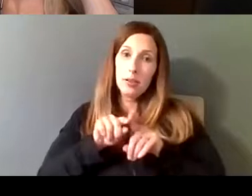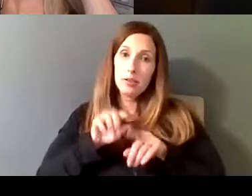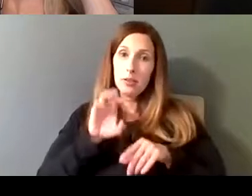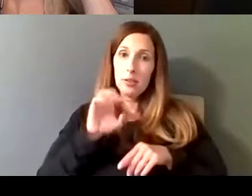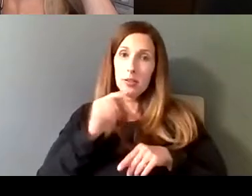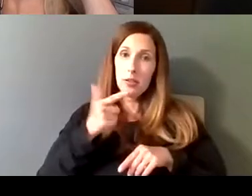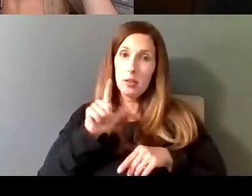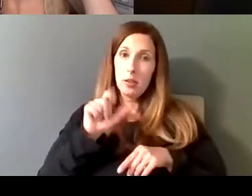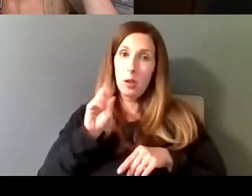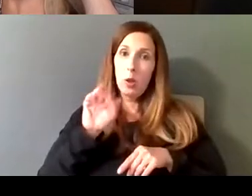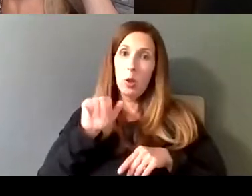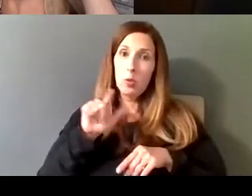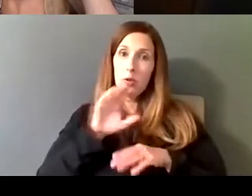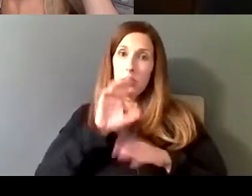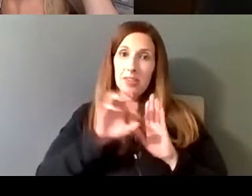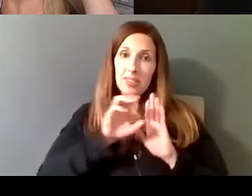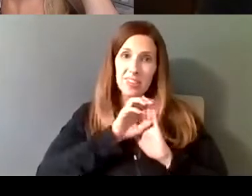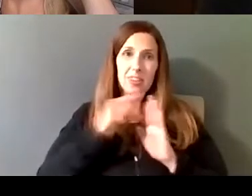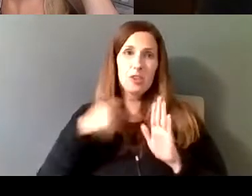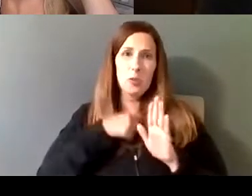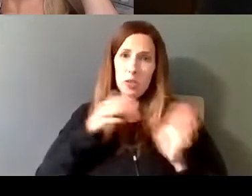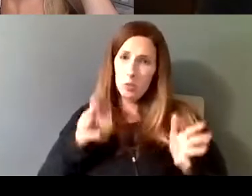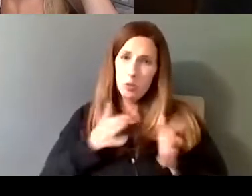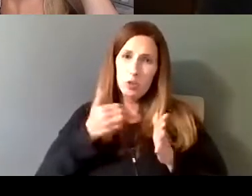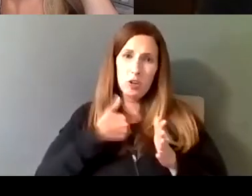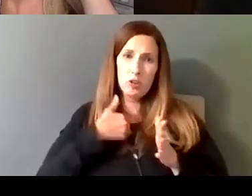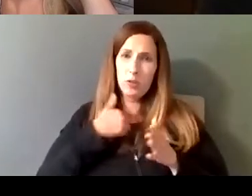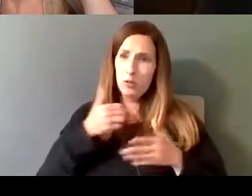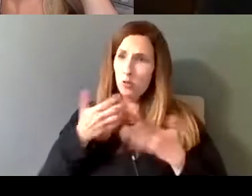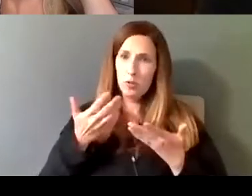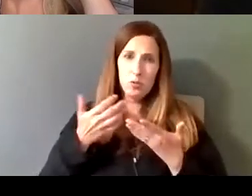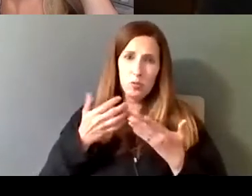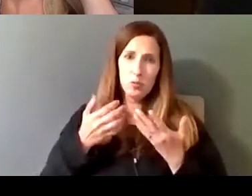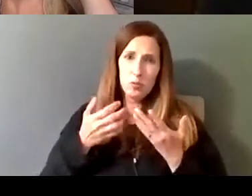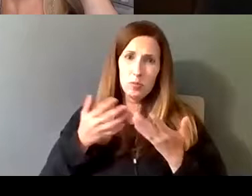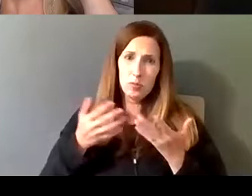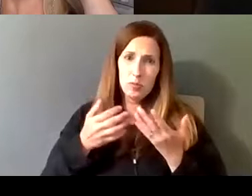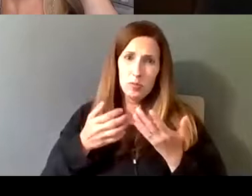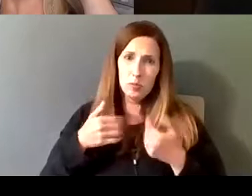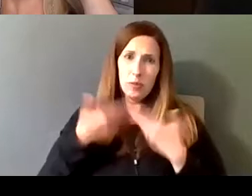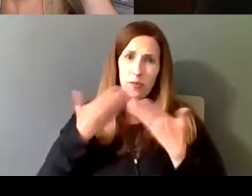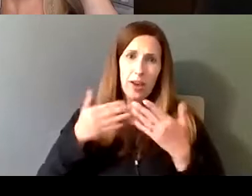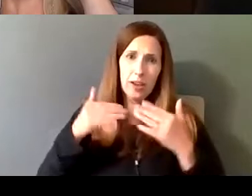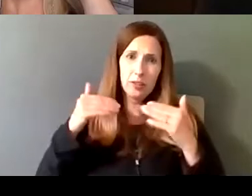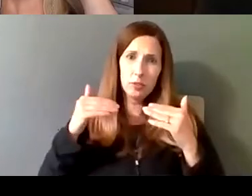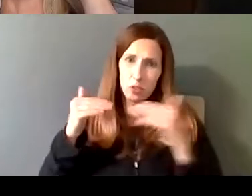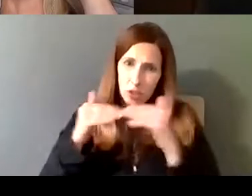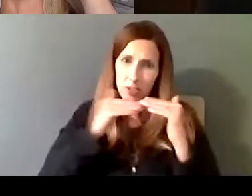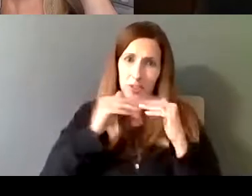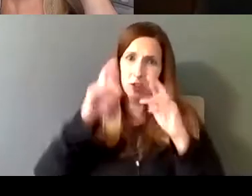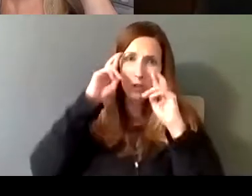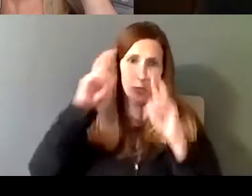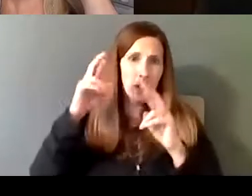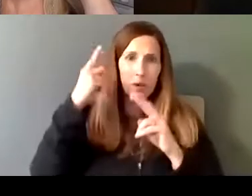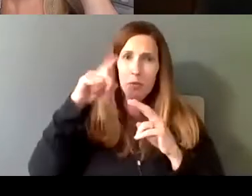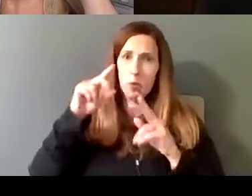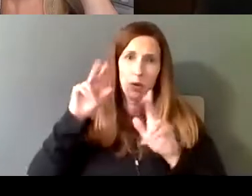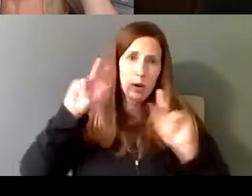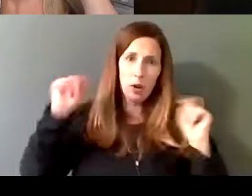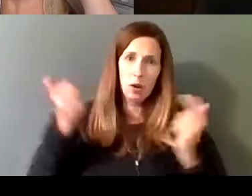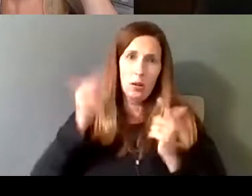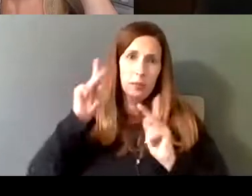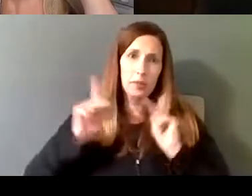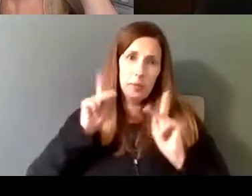ourselves to stand for justice, respect, and opportunities for all. So, I think it's a really great question, Tiffany.